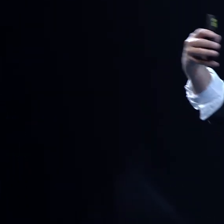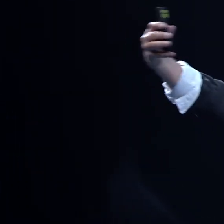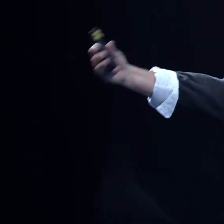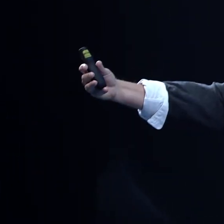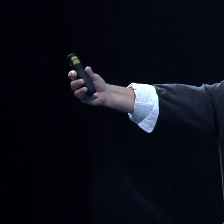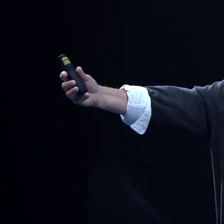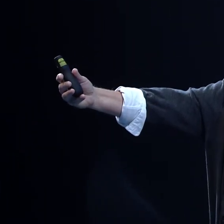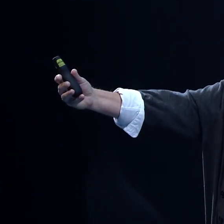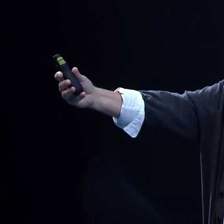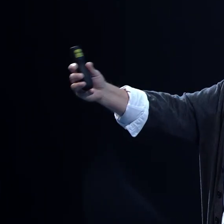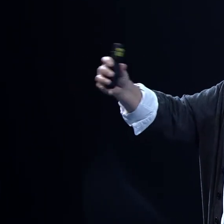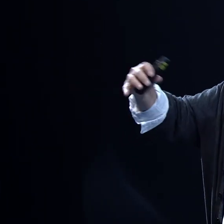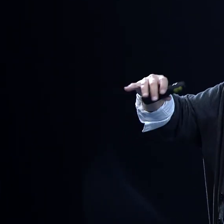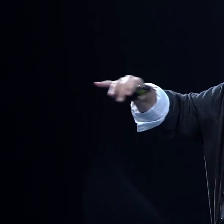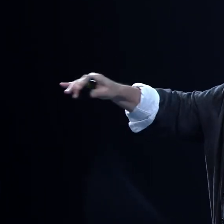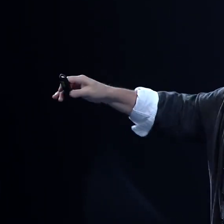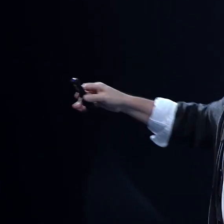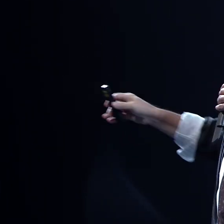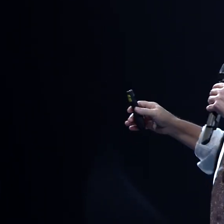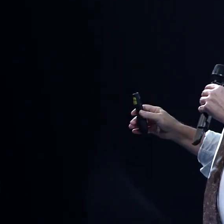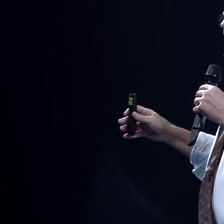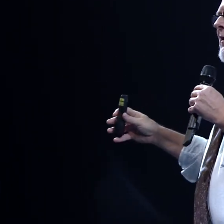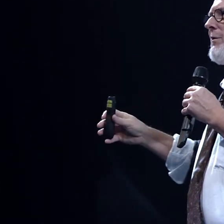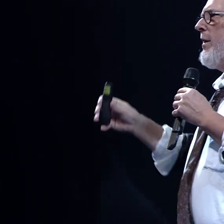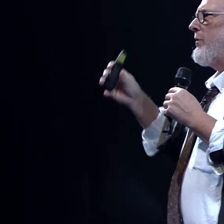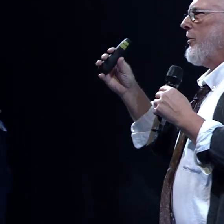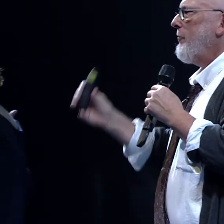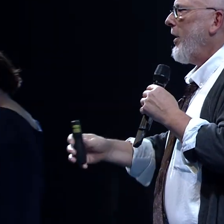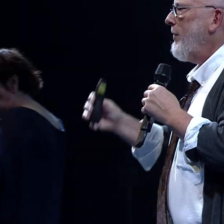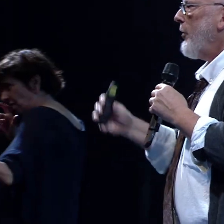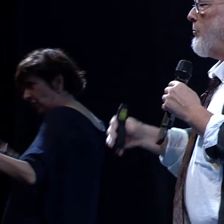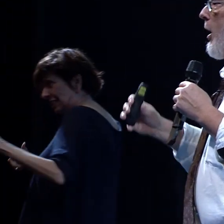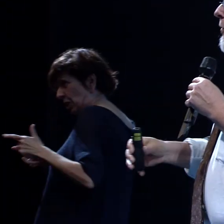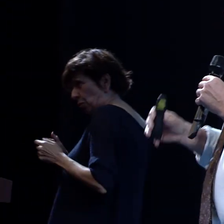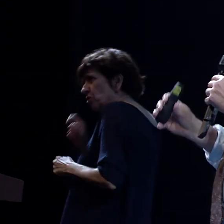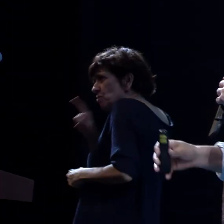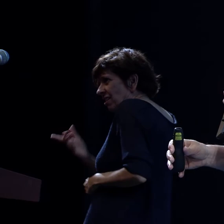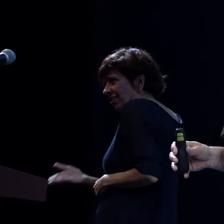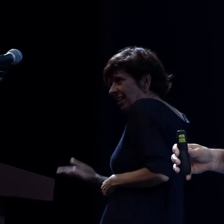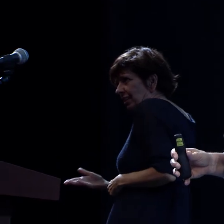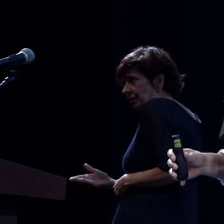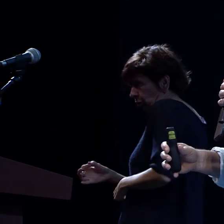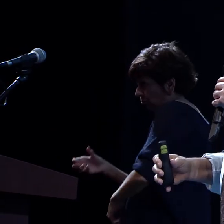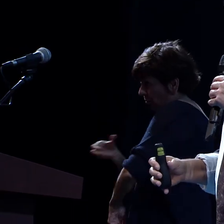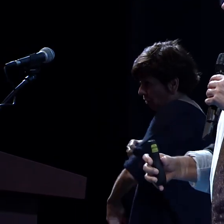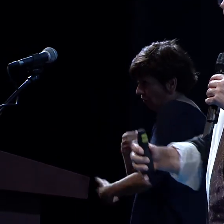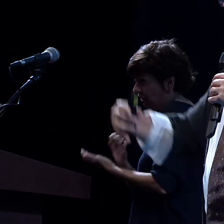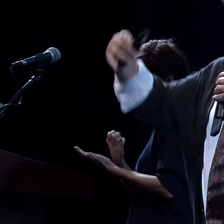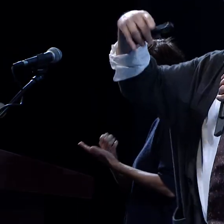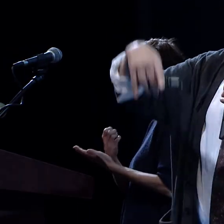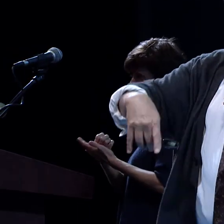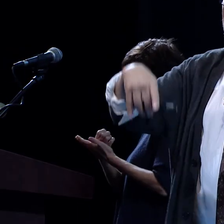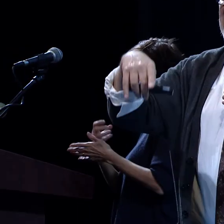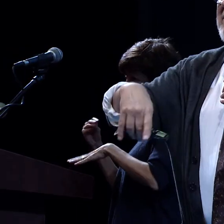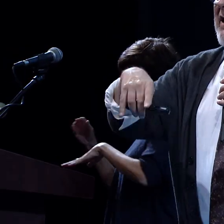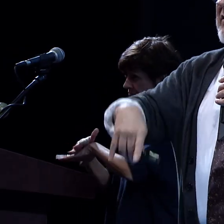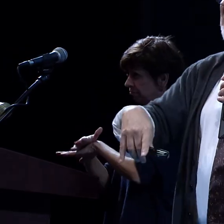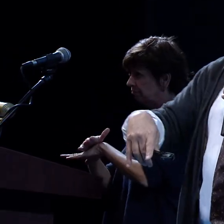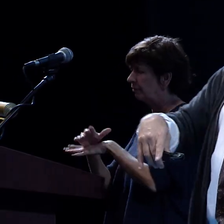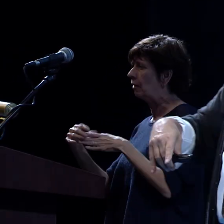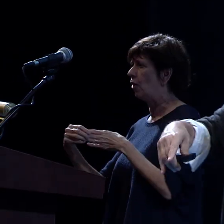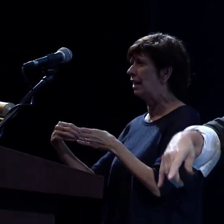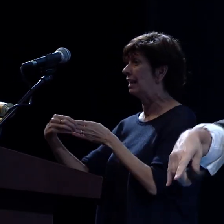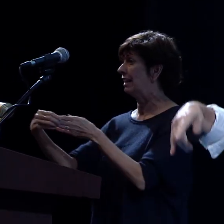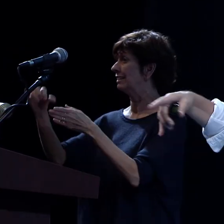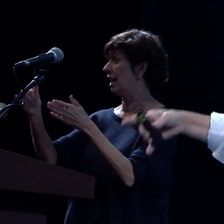can offer the interface doesn't have to deal with the substance. So there are very, very powerful economic forces at work right now who are driving us down